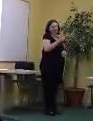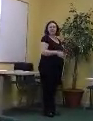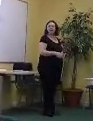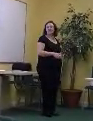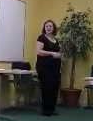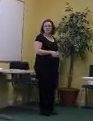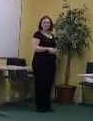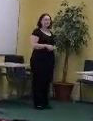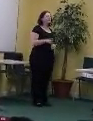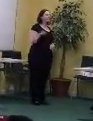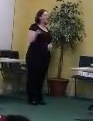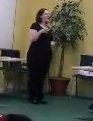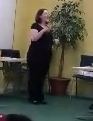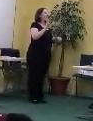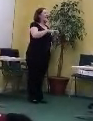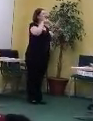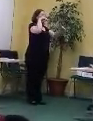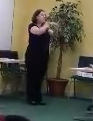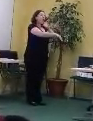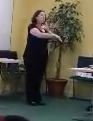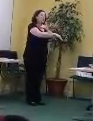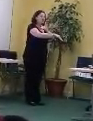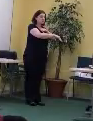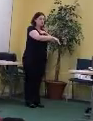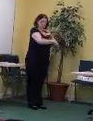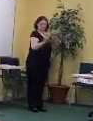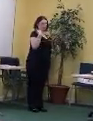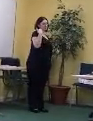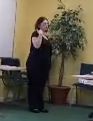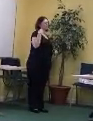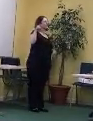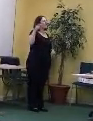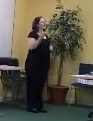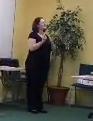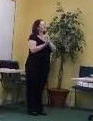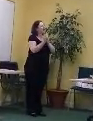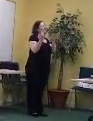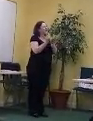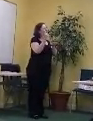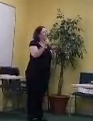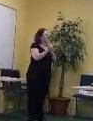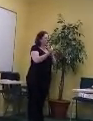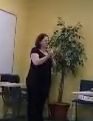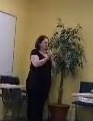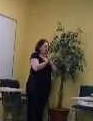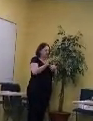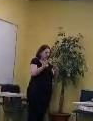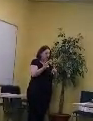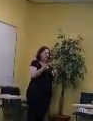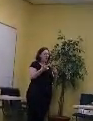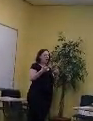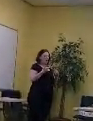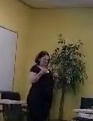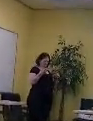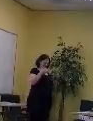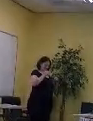He also tells me when the postman's been. I'm self-employed, so I spend a lot of time in the tip, otherwise known as the